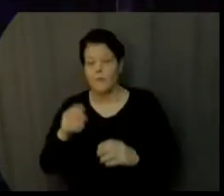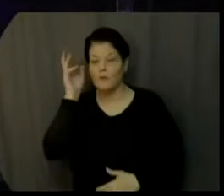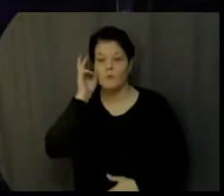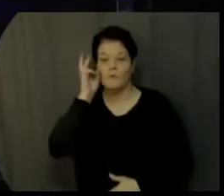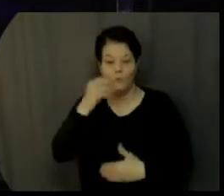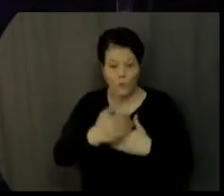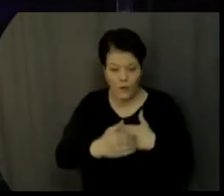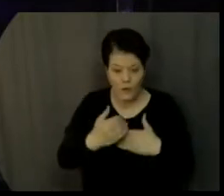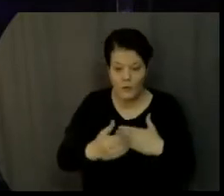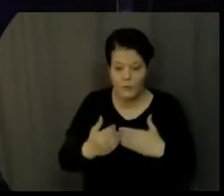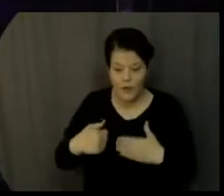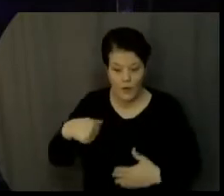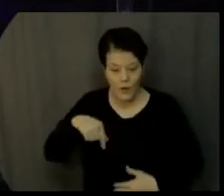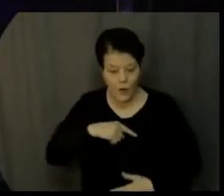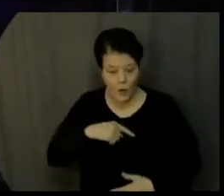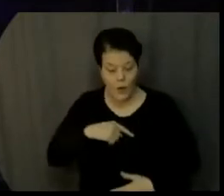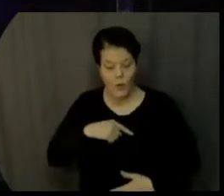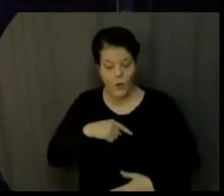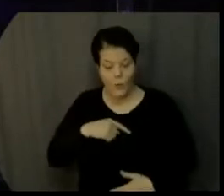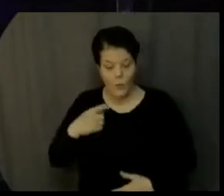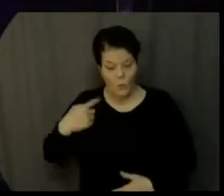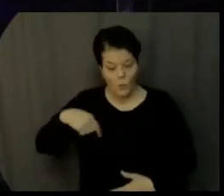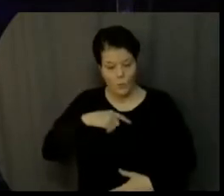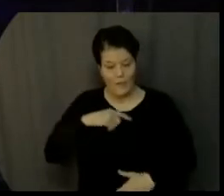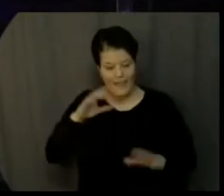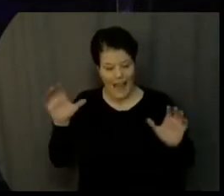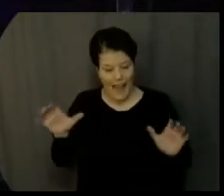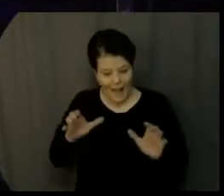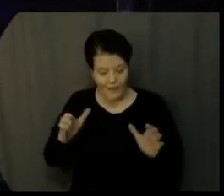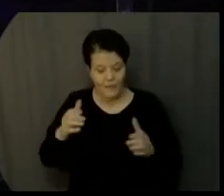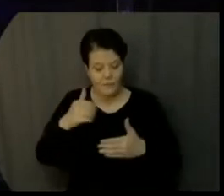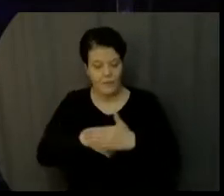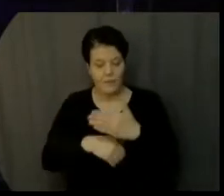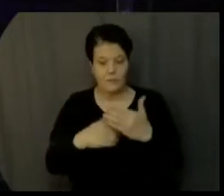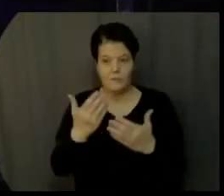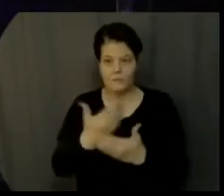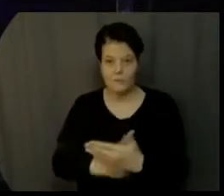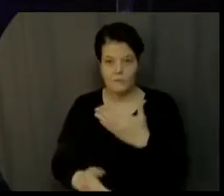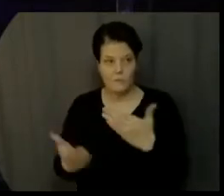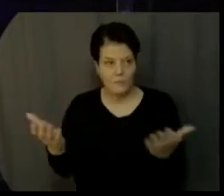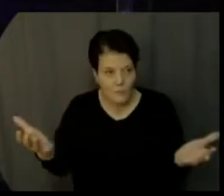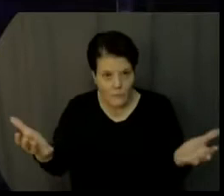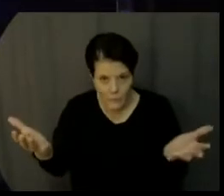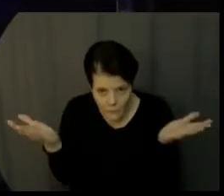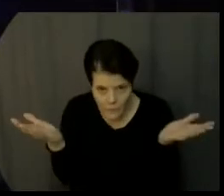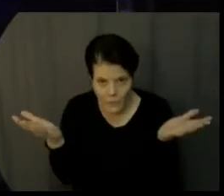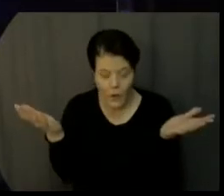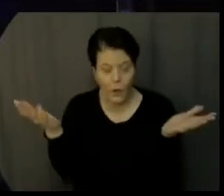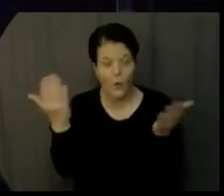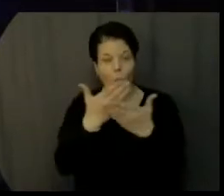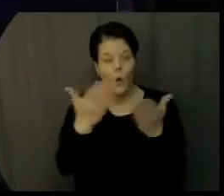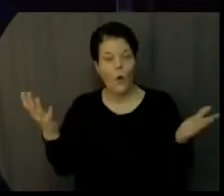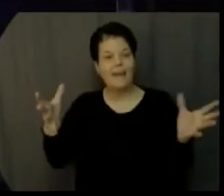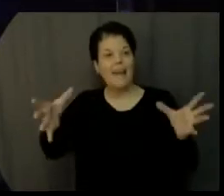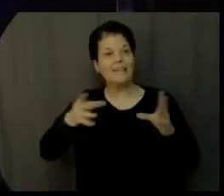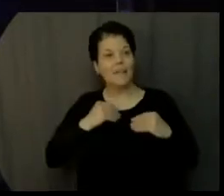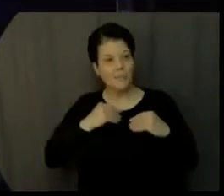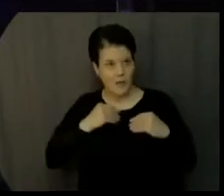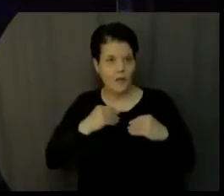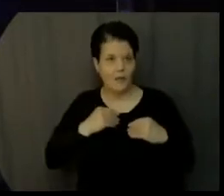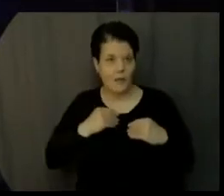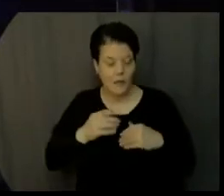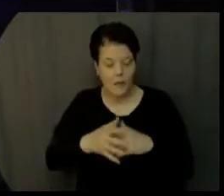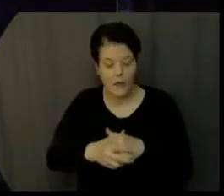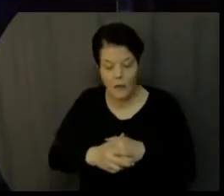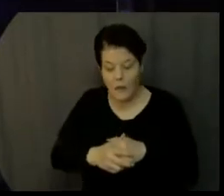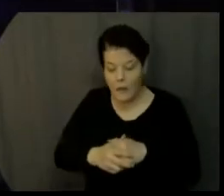in a posture to receive the grace of God. God's grace is always available and it's always free. But sometimes when it comes to